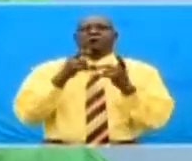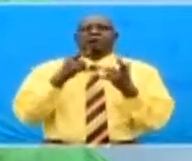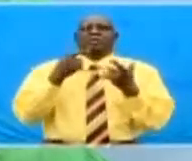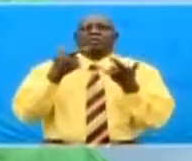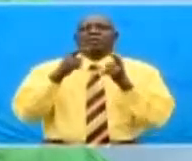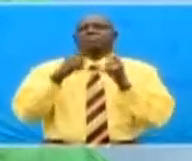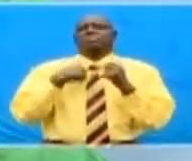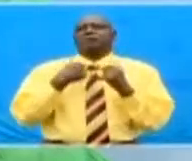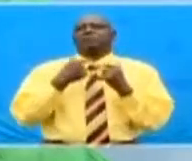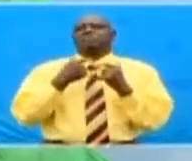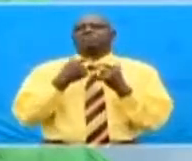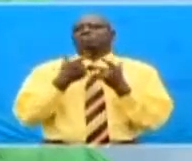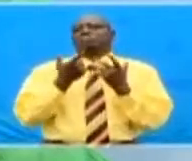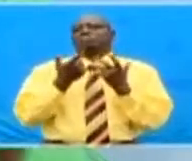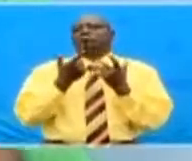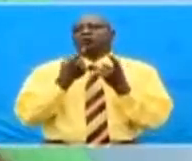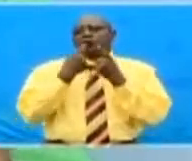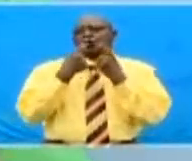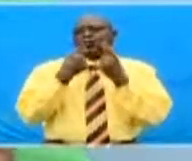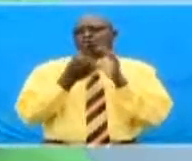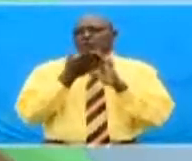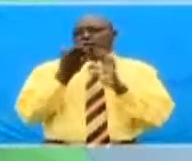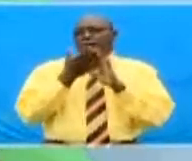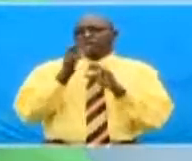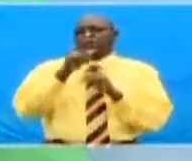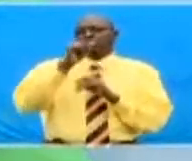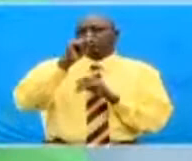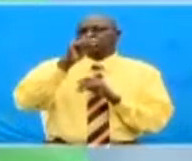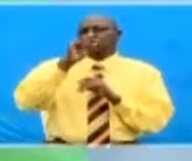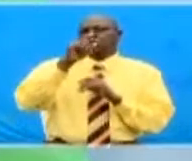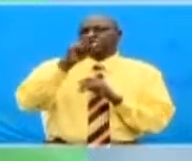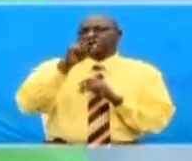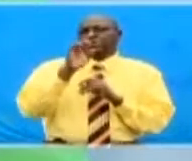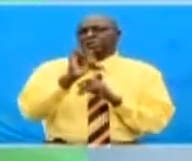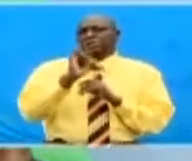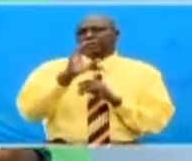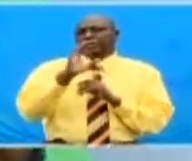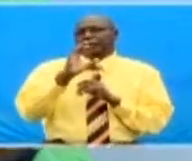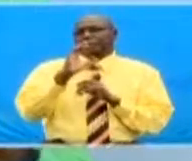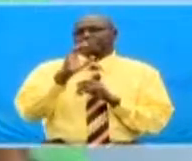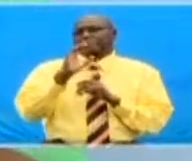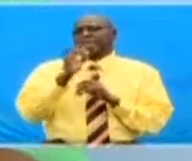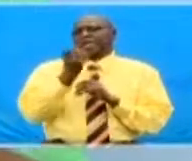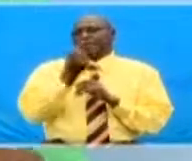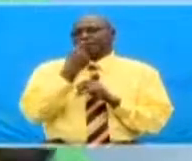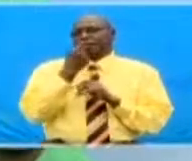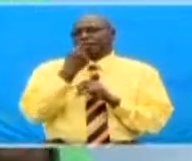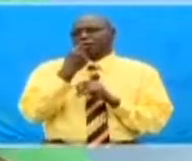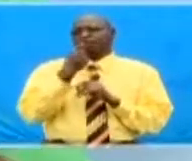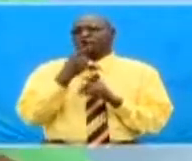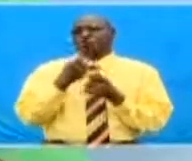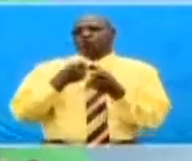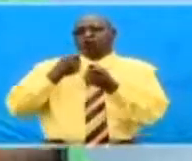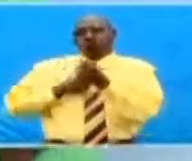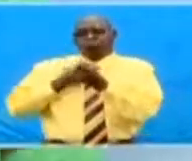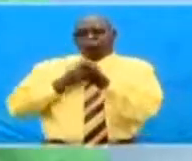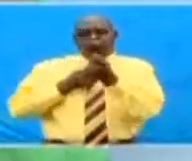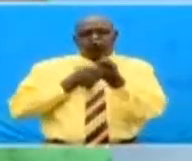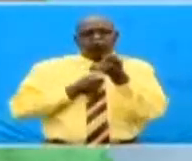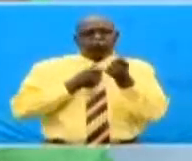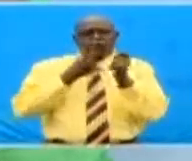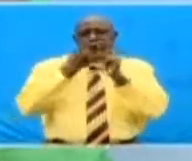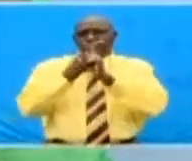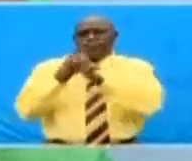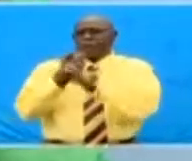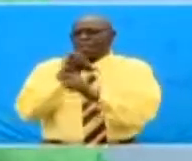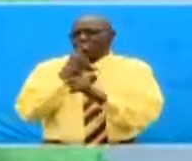on toxic chemicals. These are not meant to be toxic chemicals. The pesticides, the herbicides